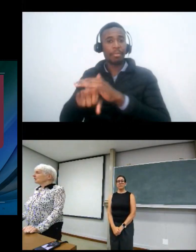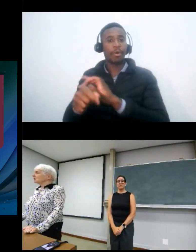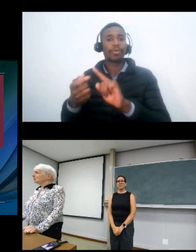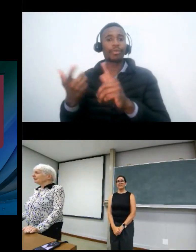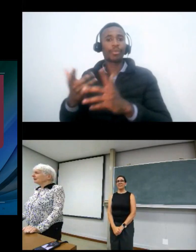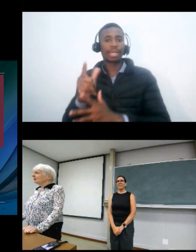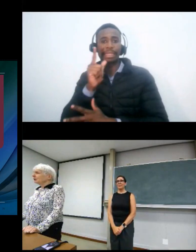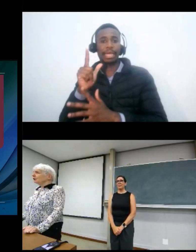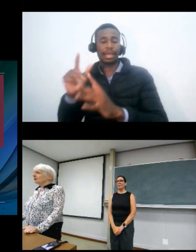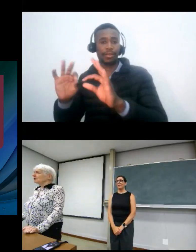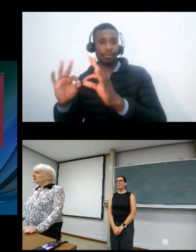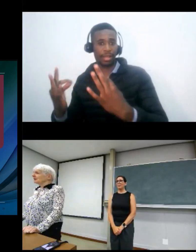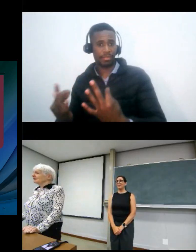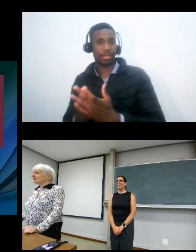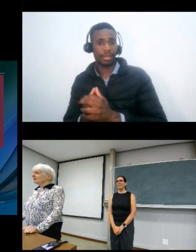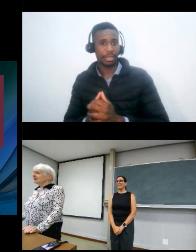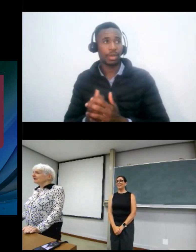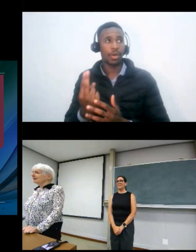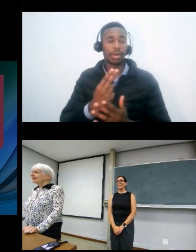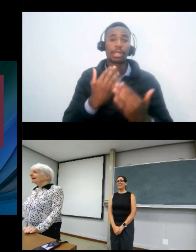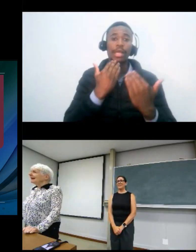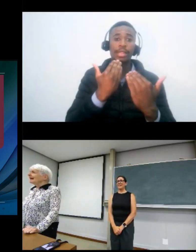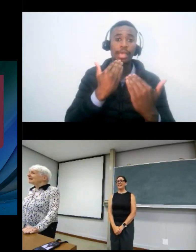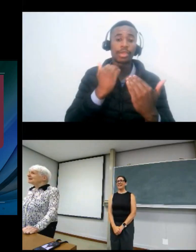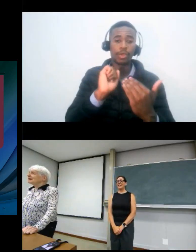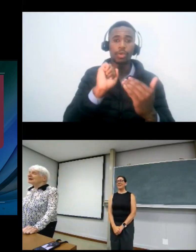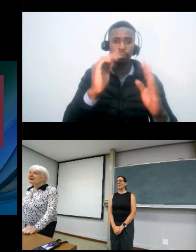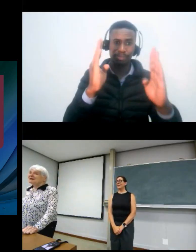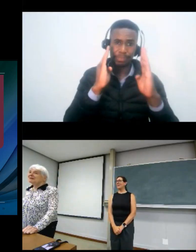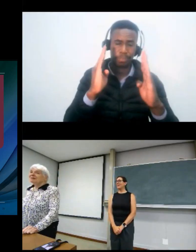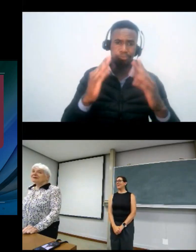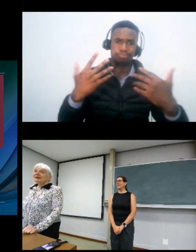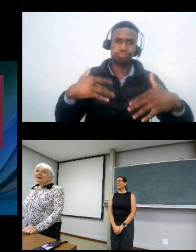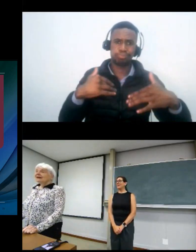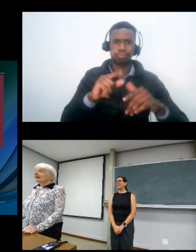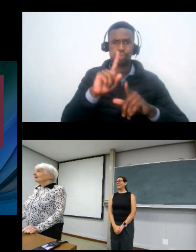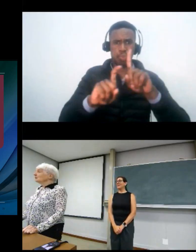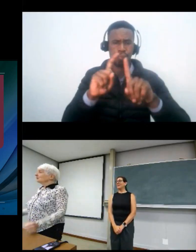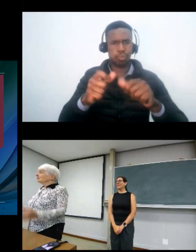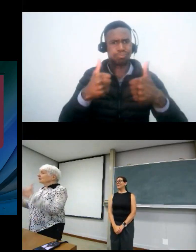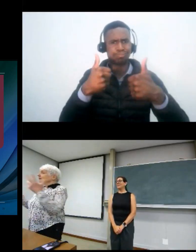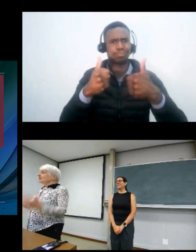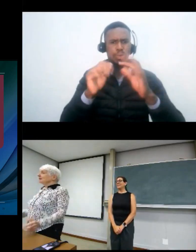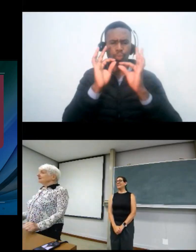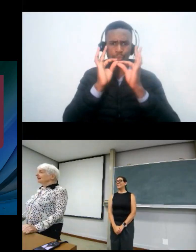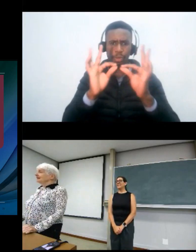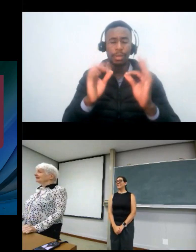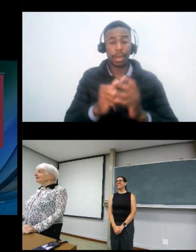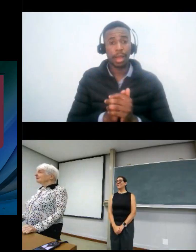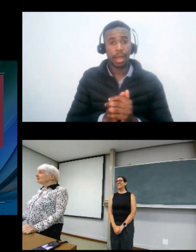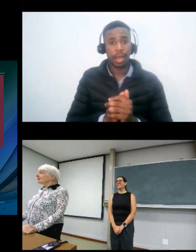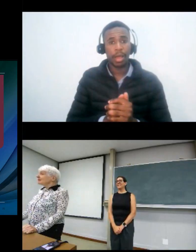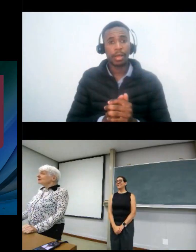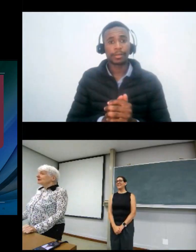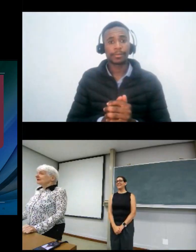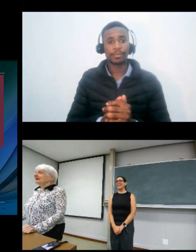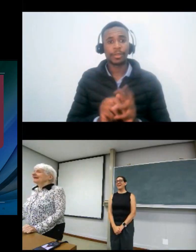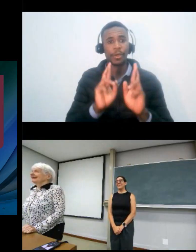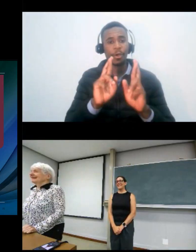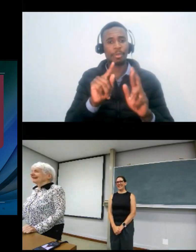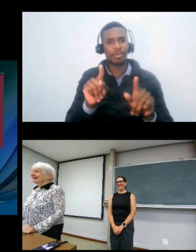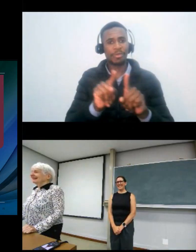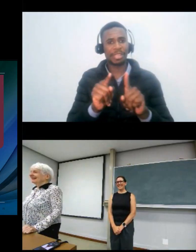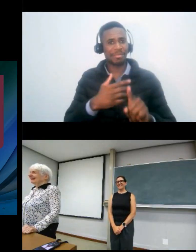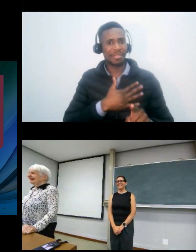much for your attention and good questions. It was lovely. And I hope you can go away feeling you know a little bit